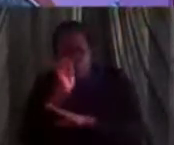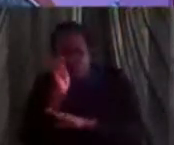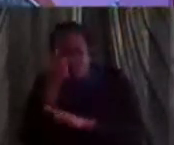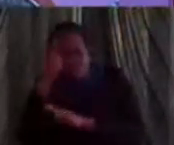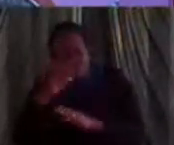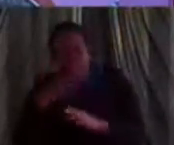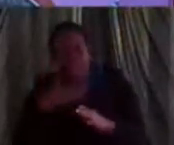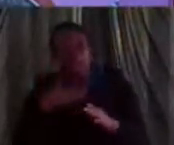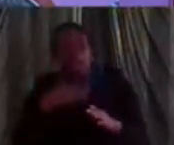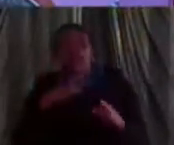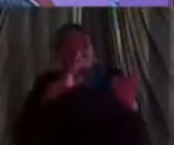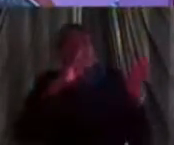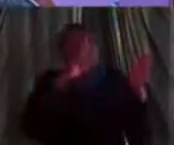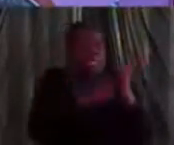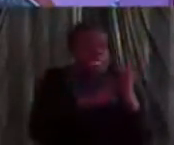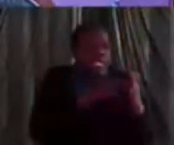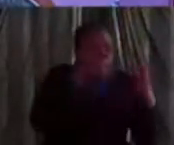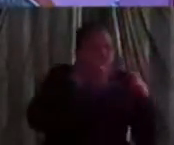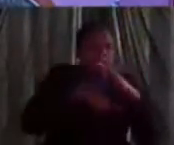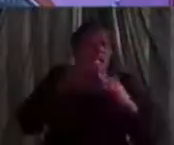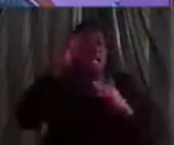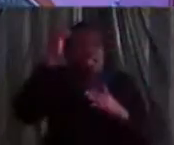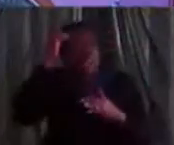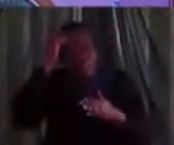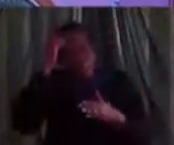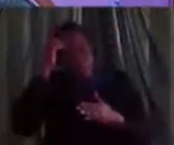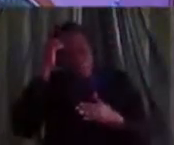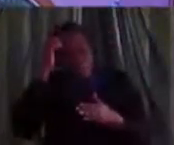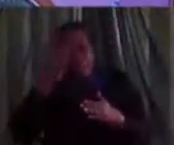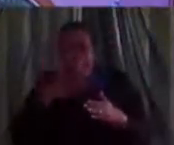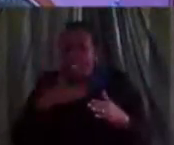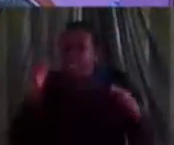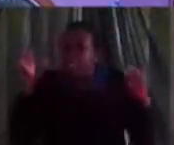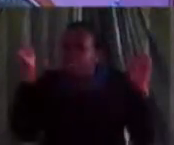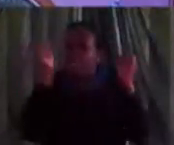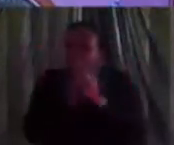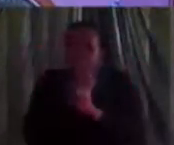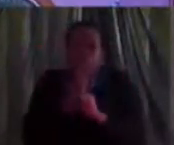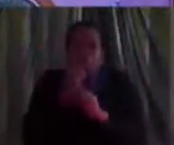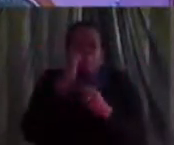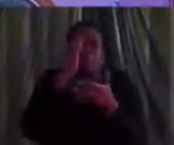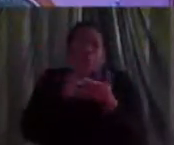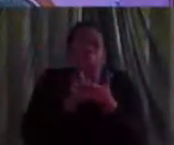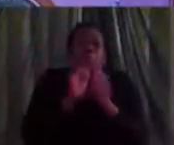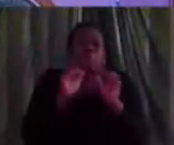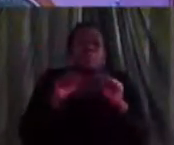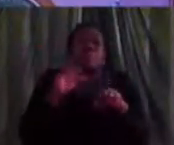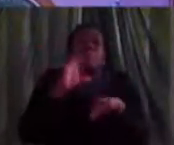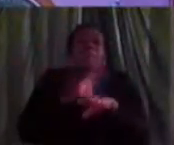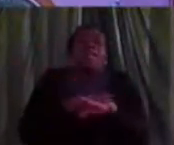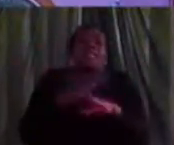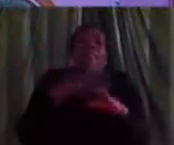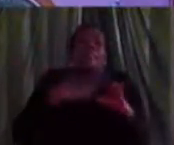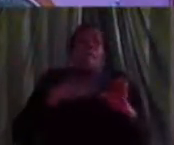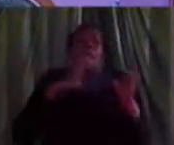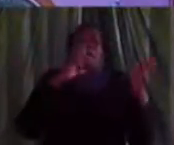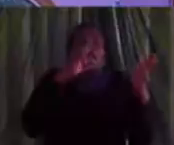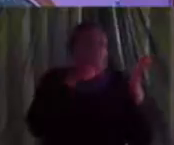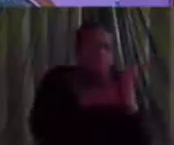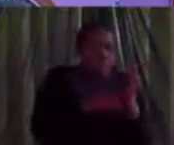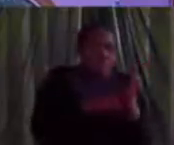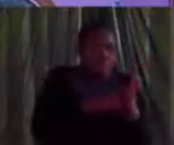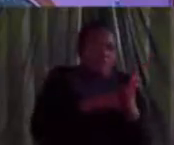referees in academics. So he has that, but I cannot promise you that I'll be able to get him. I'm not sure whether Professor